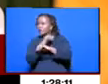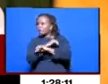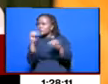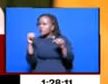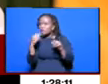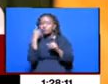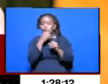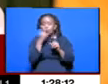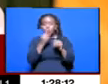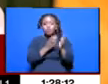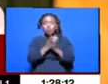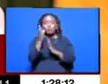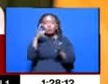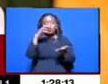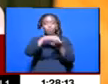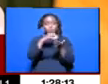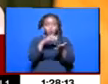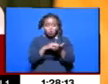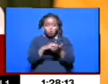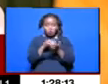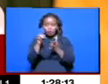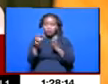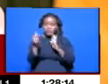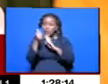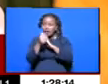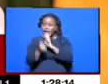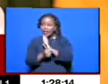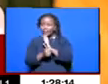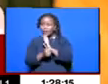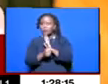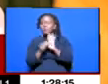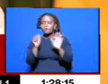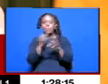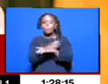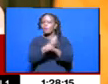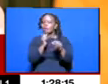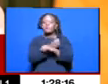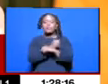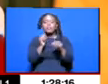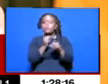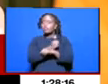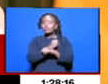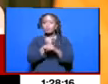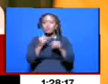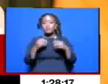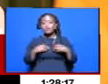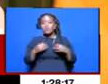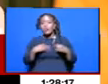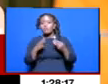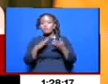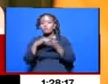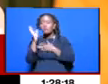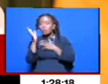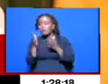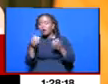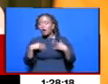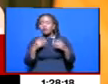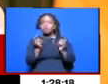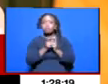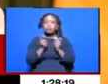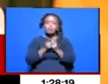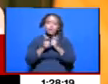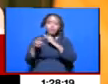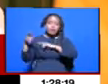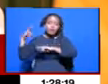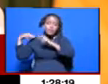provisions of that article. It cannot have been lost on a casual observer of our painful history that it was